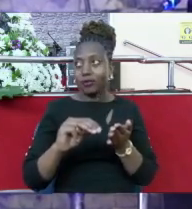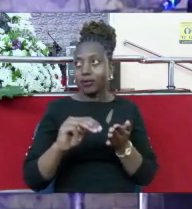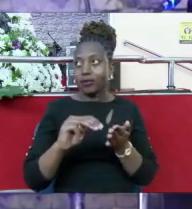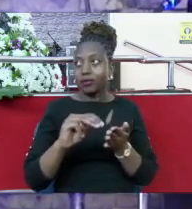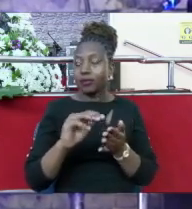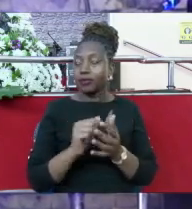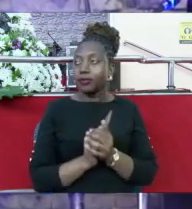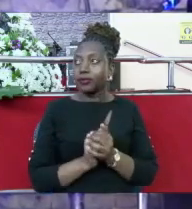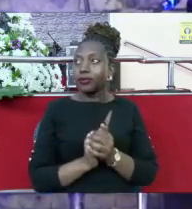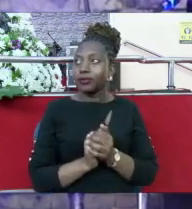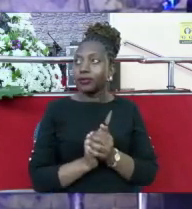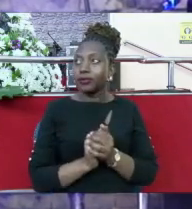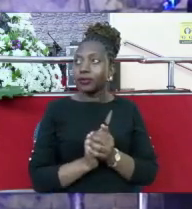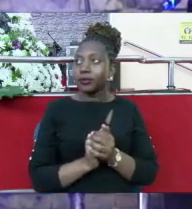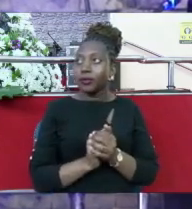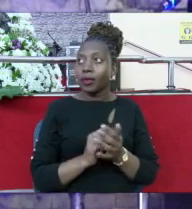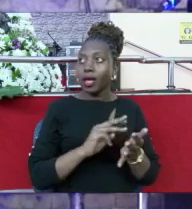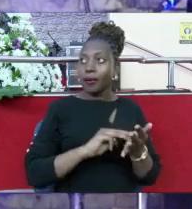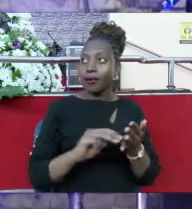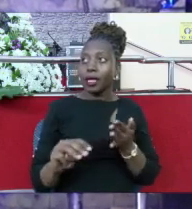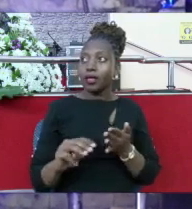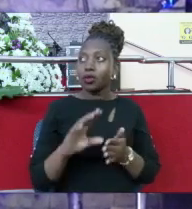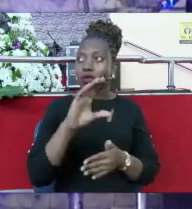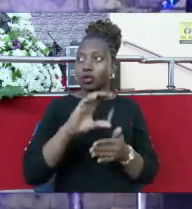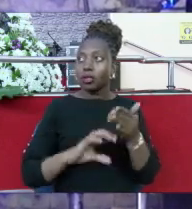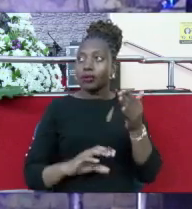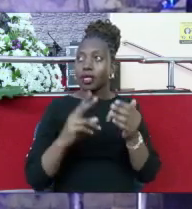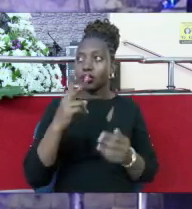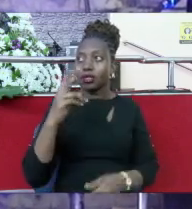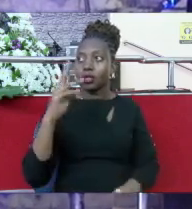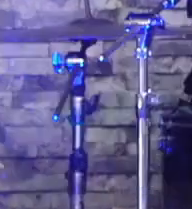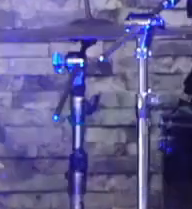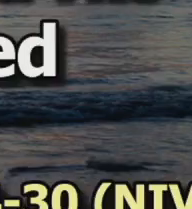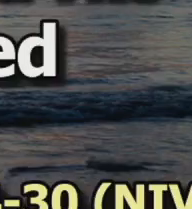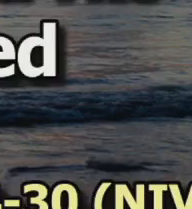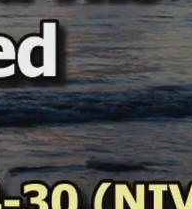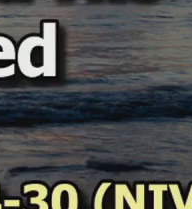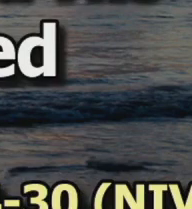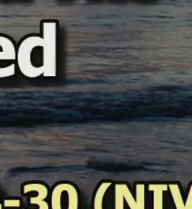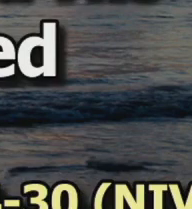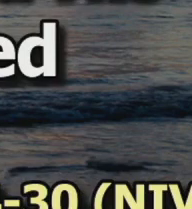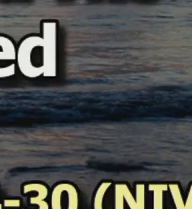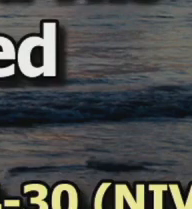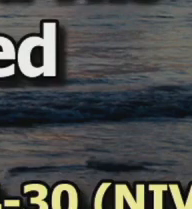Matthew 25:14-30. Mathayo 25 mstari wa 14.